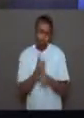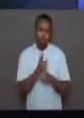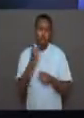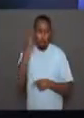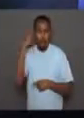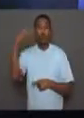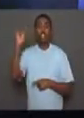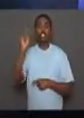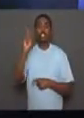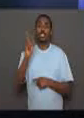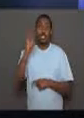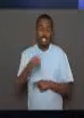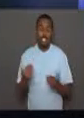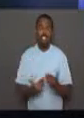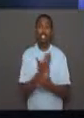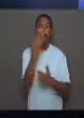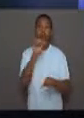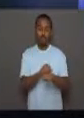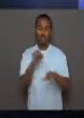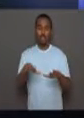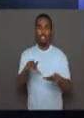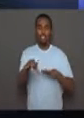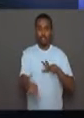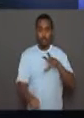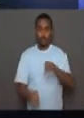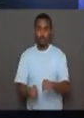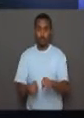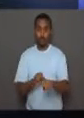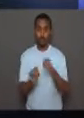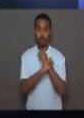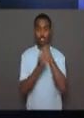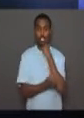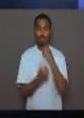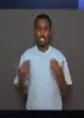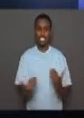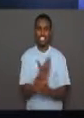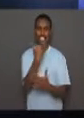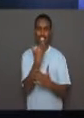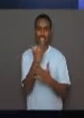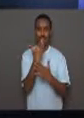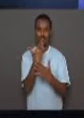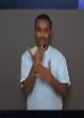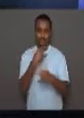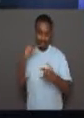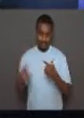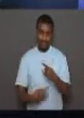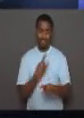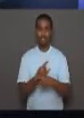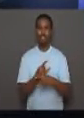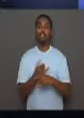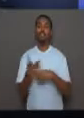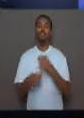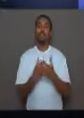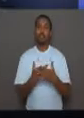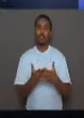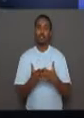will be needed in the new Earth colony to establish a new civilization that will be able